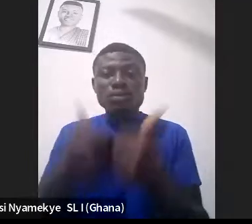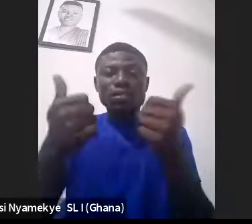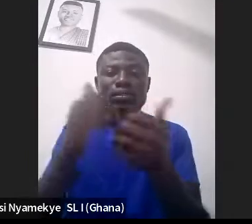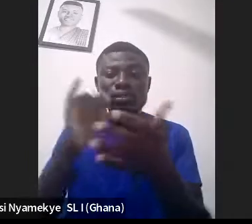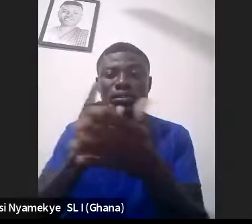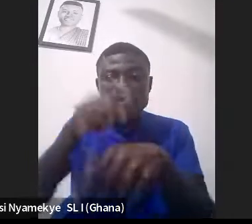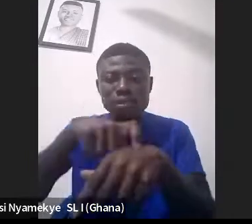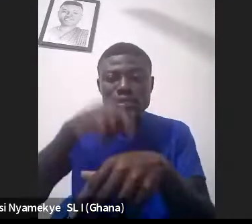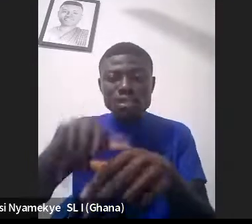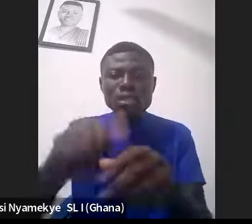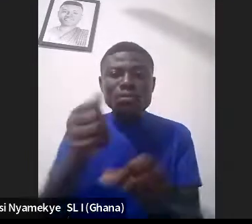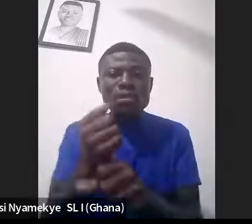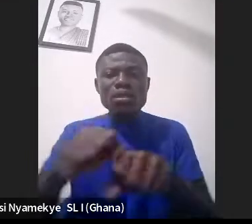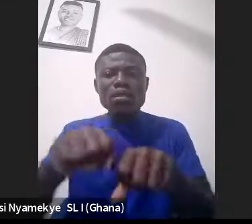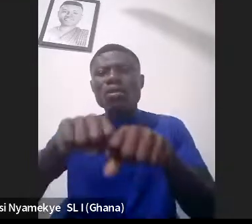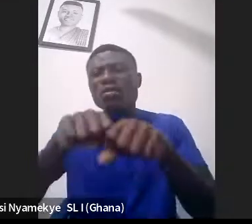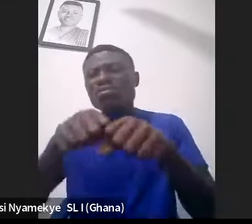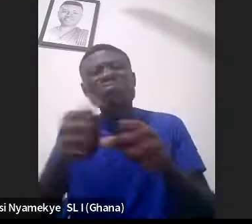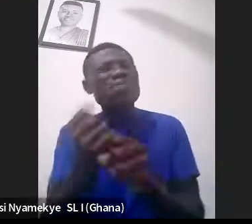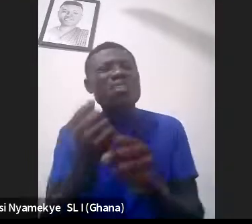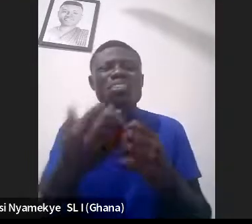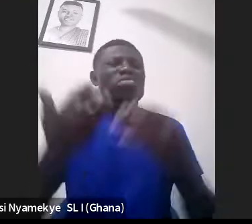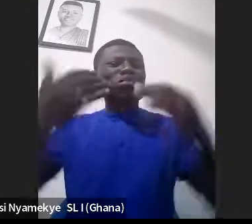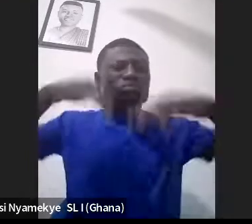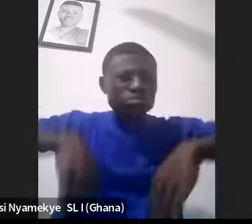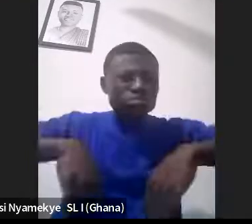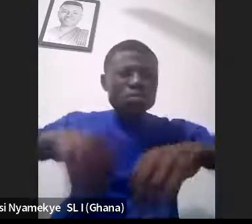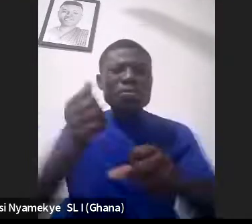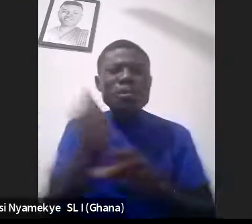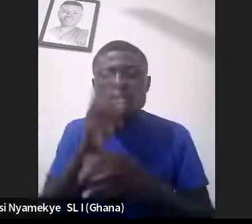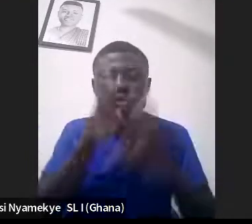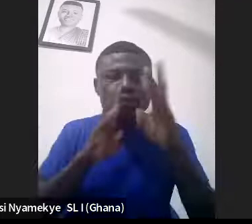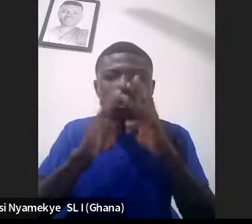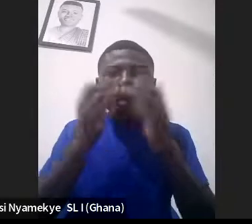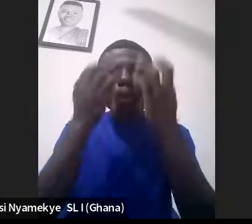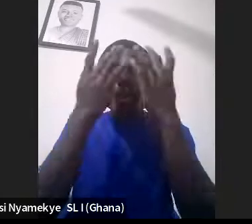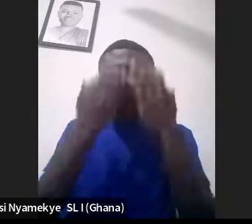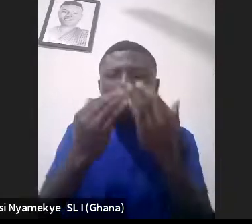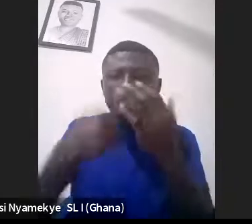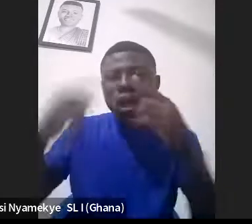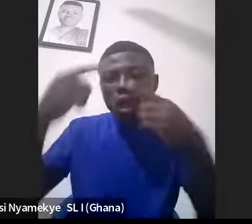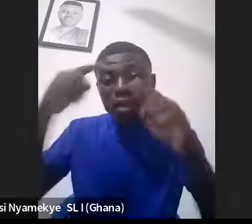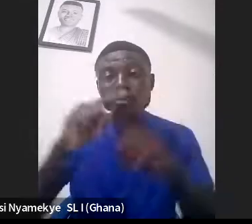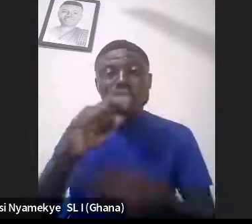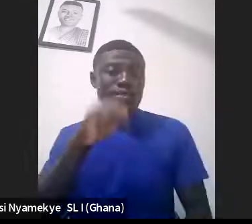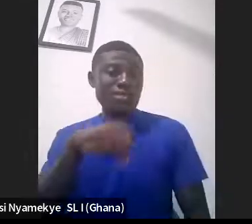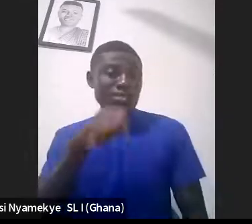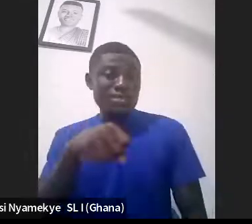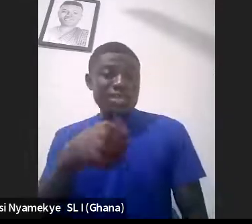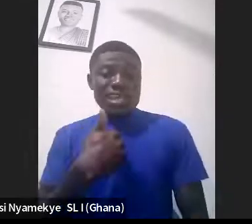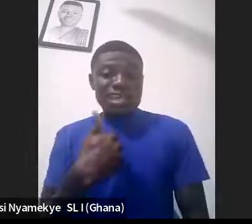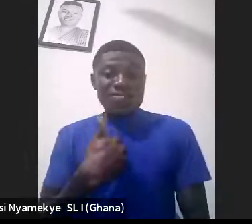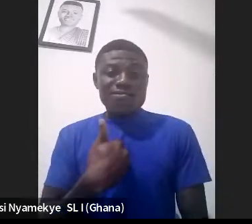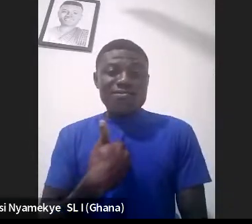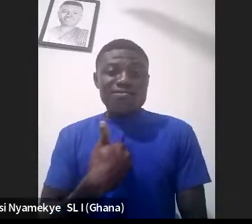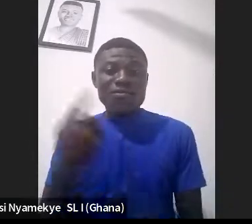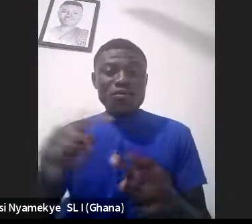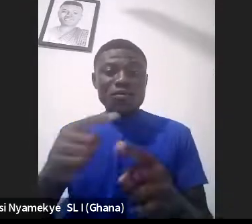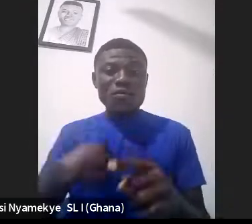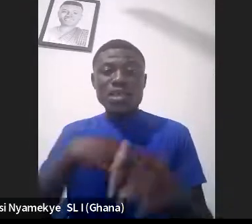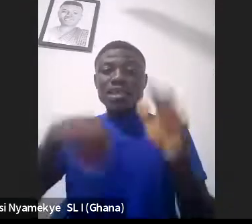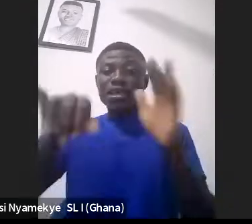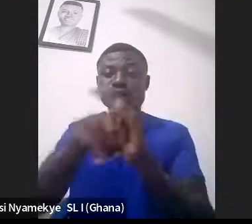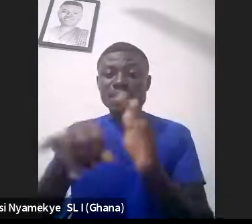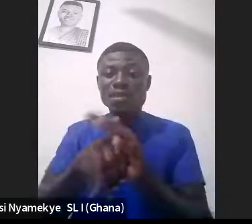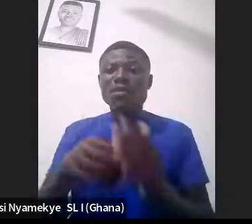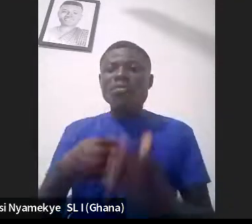broke you? It sort of made you cry or anything of the sort? Yes, I have. When we found out, even though I knew he